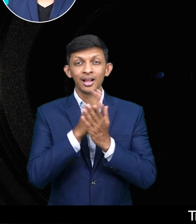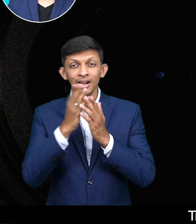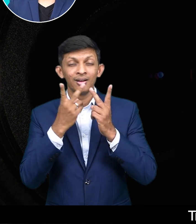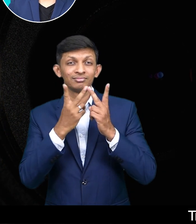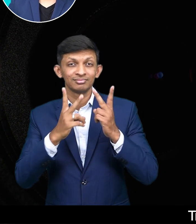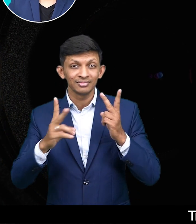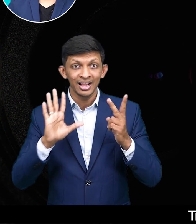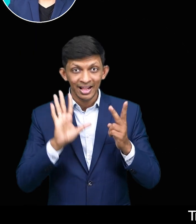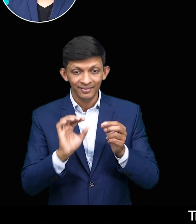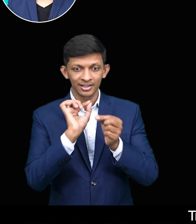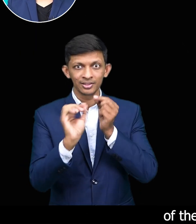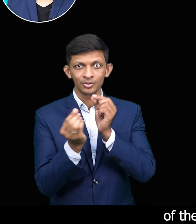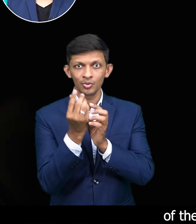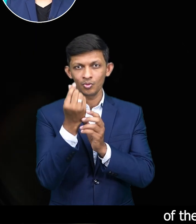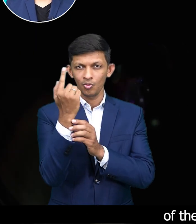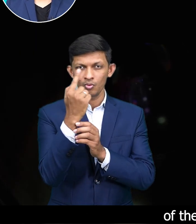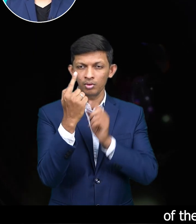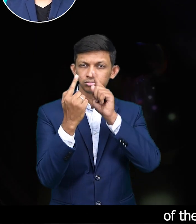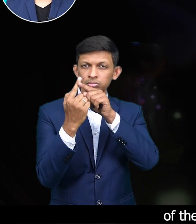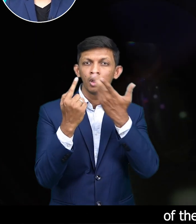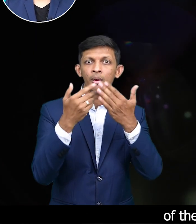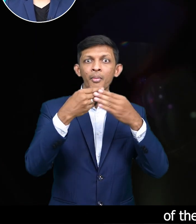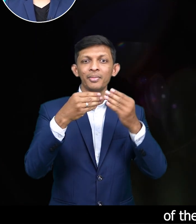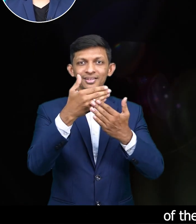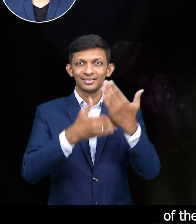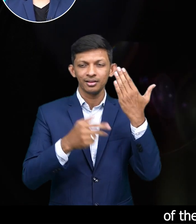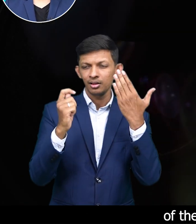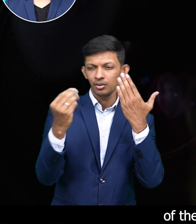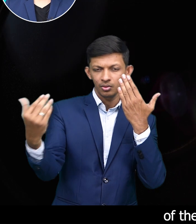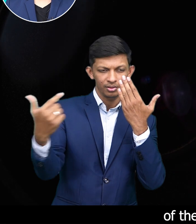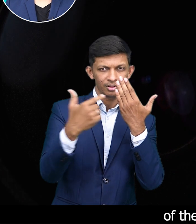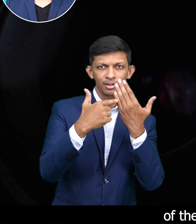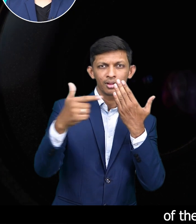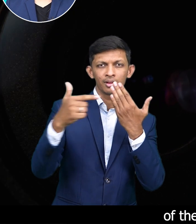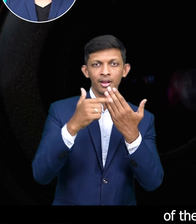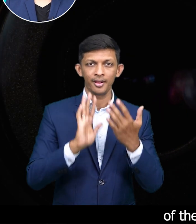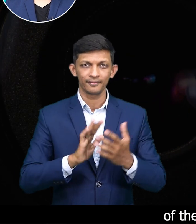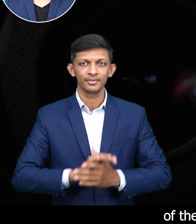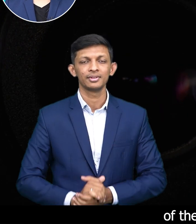Try to obtain the image of the candle on a paper screen.